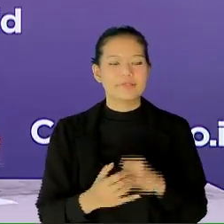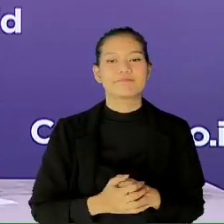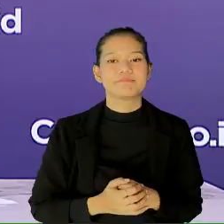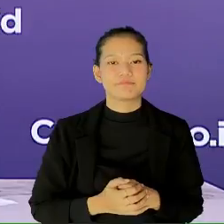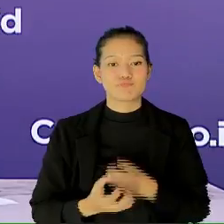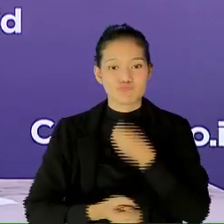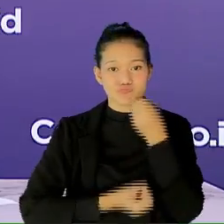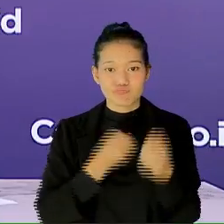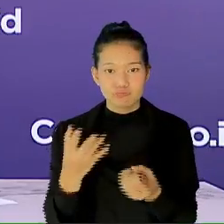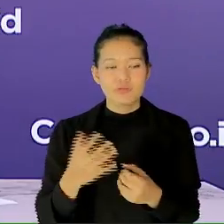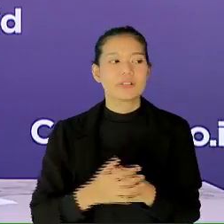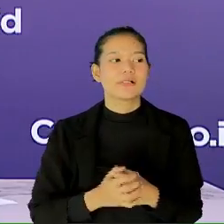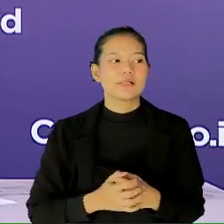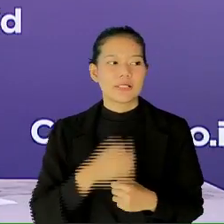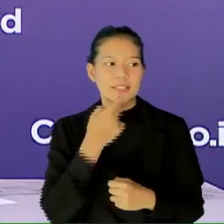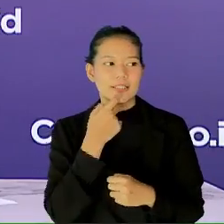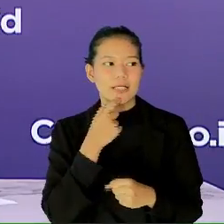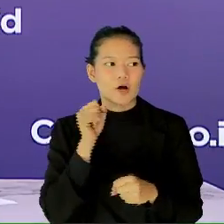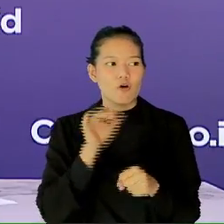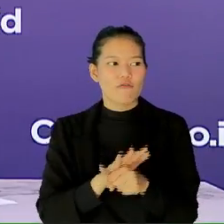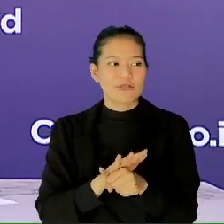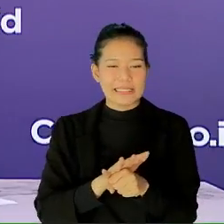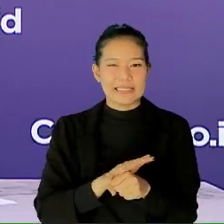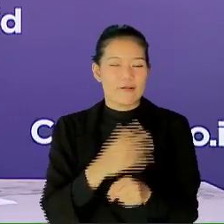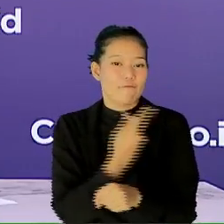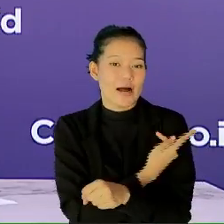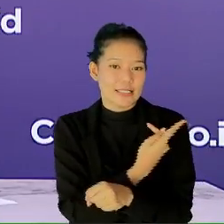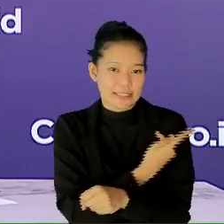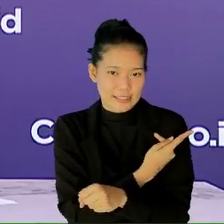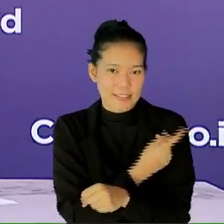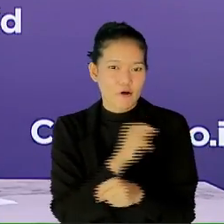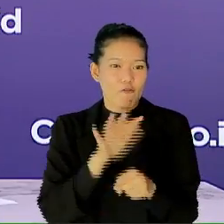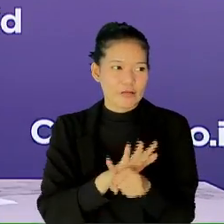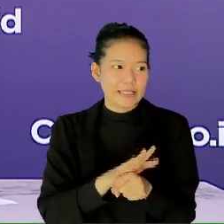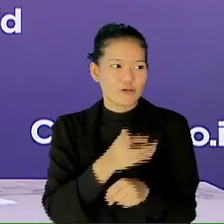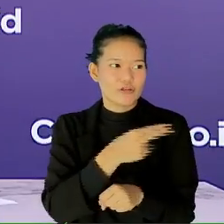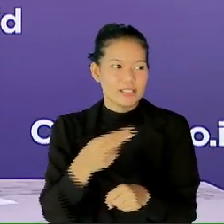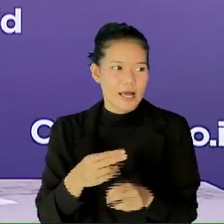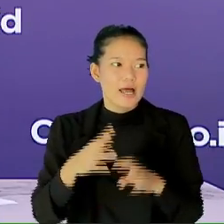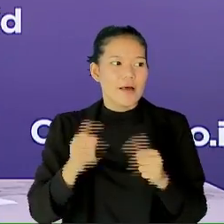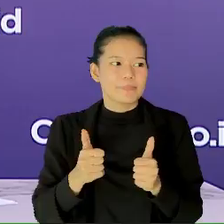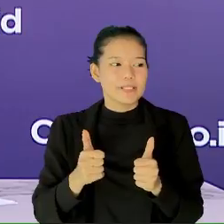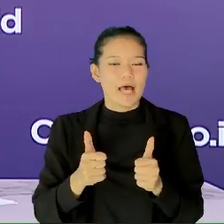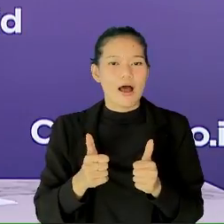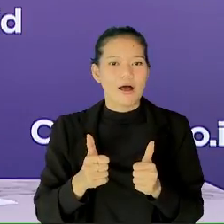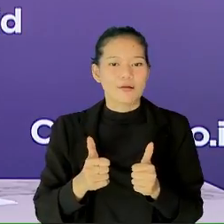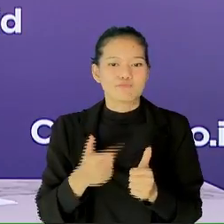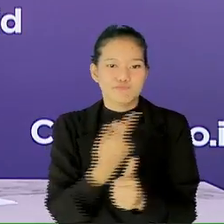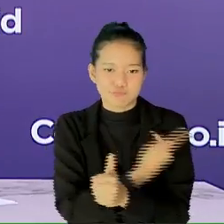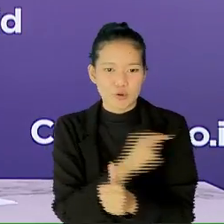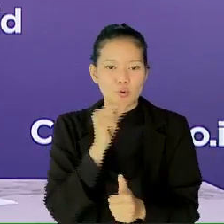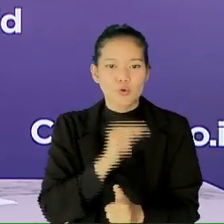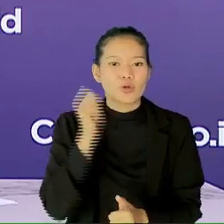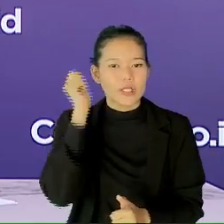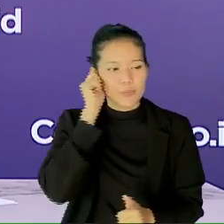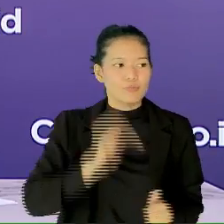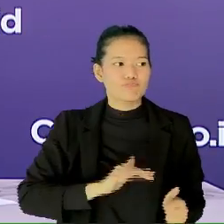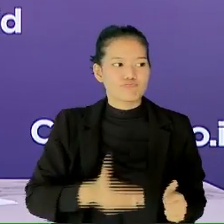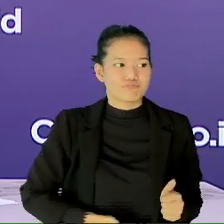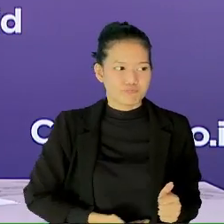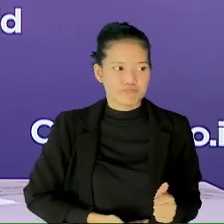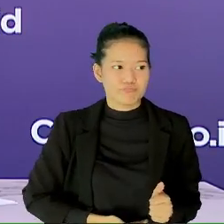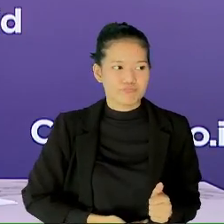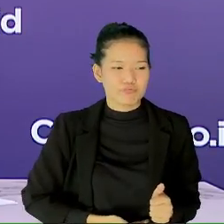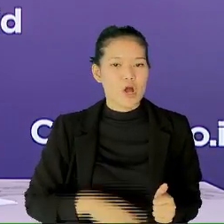Lastly, I'd like to inform that the COVID-19 vaccine in Indonesia can now be given to pregnant women who are 13